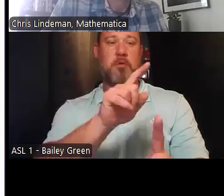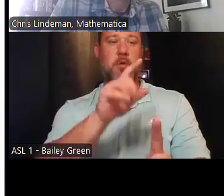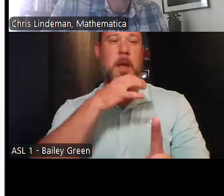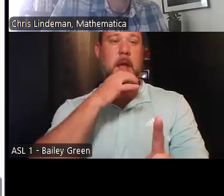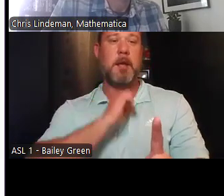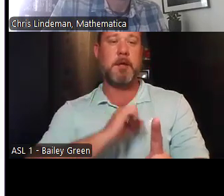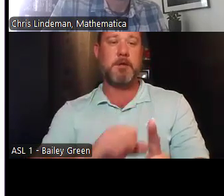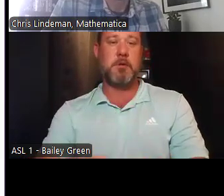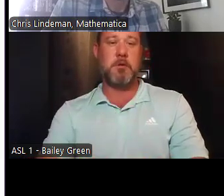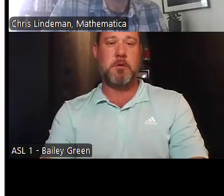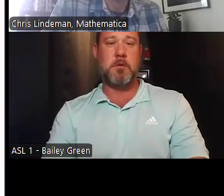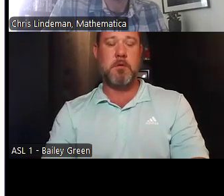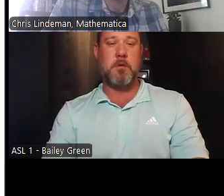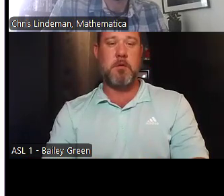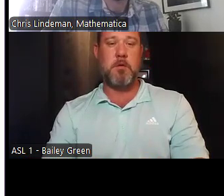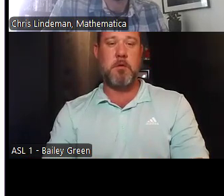section.